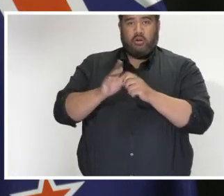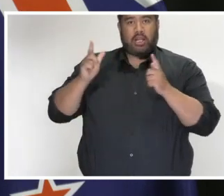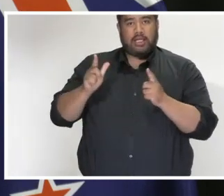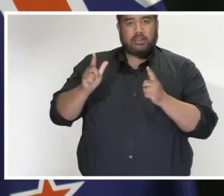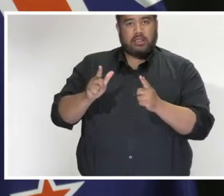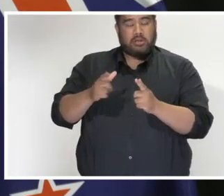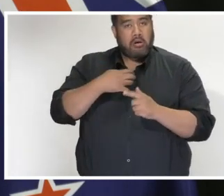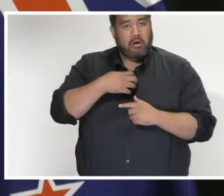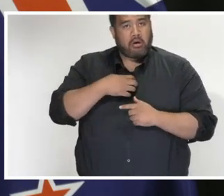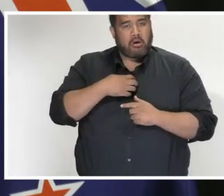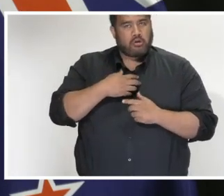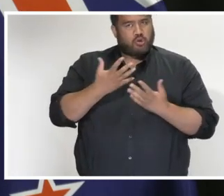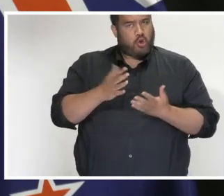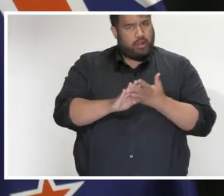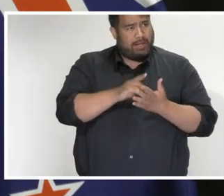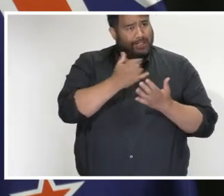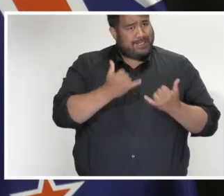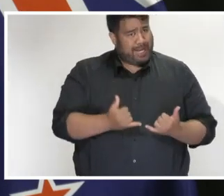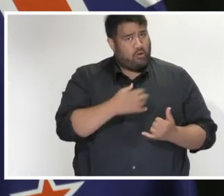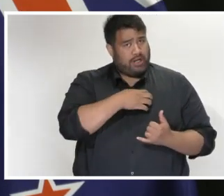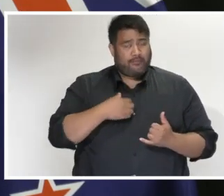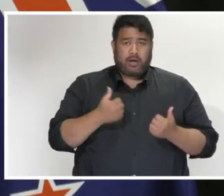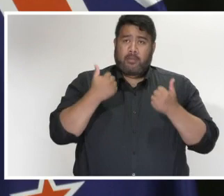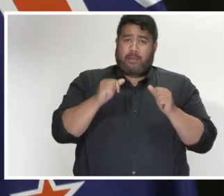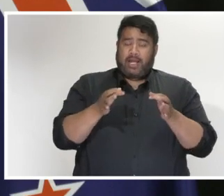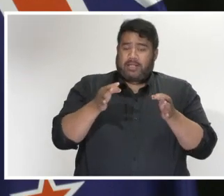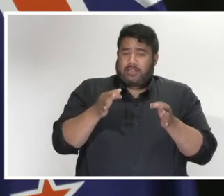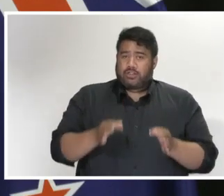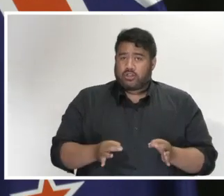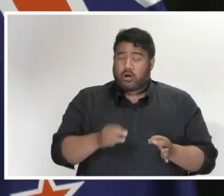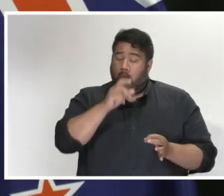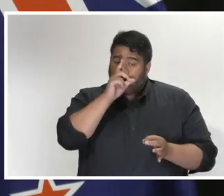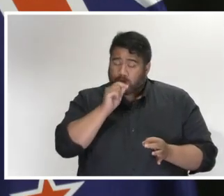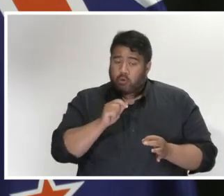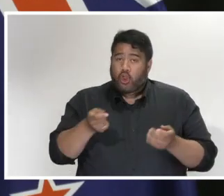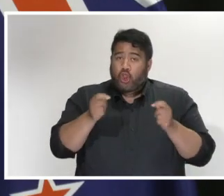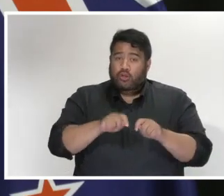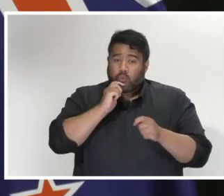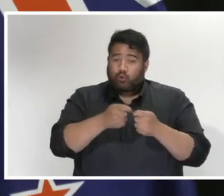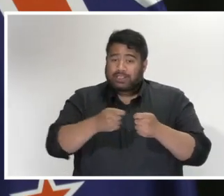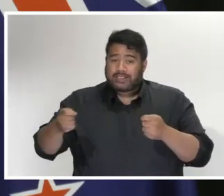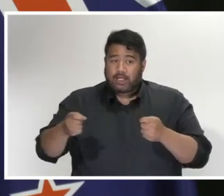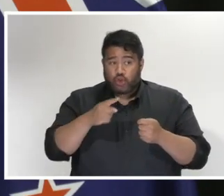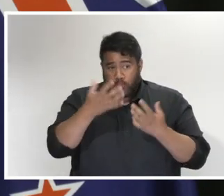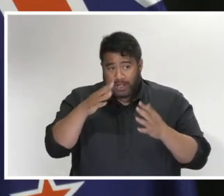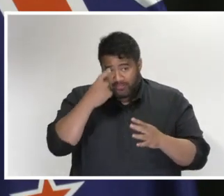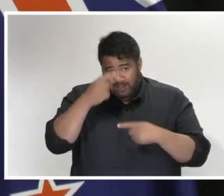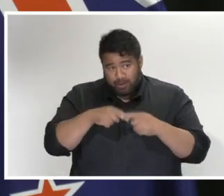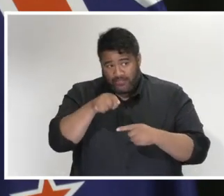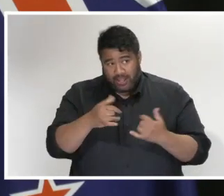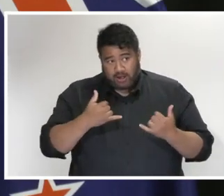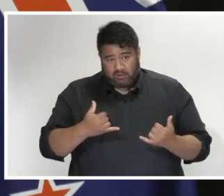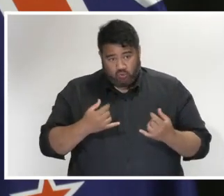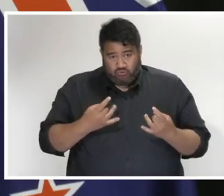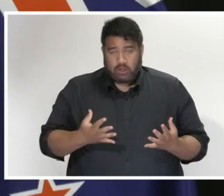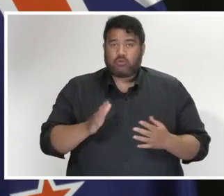government's position around whether or not you're considering extending the lockdown at this stage? No. When will you be able to tell us? As I've said all the way through, and